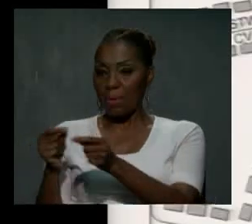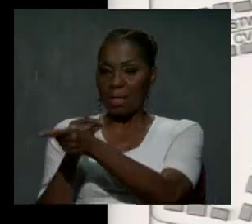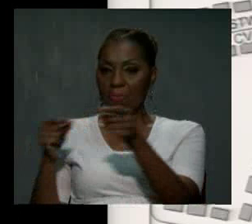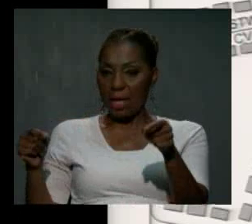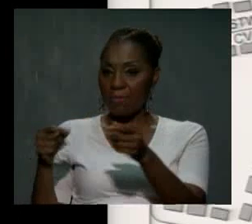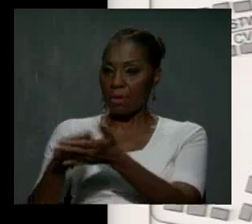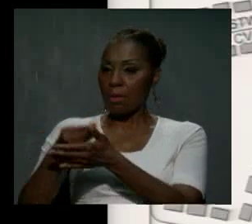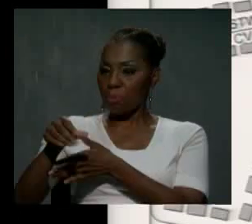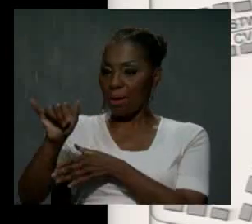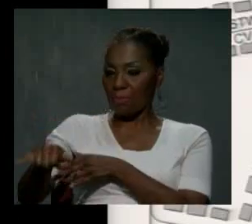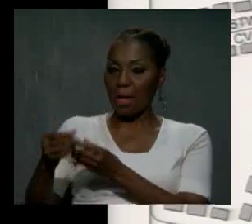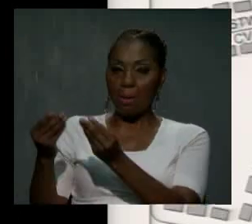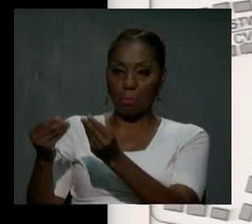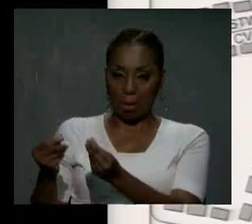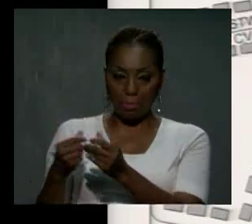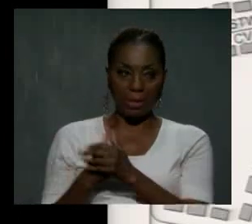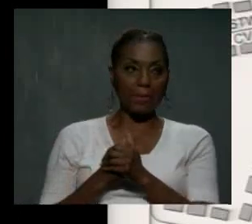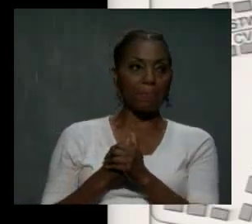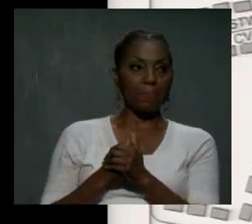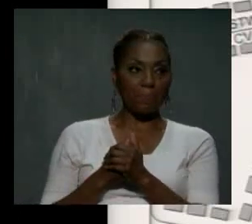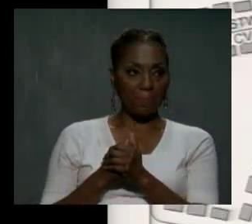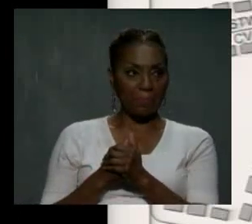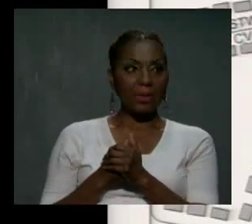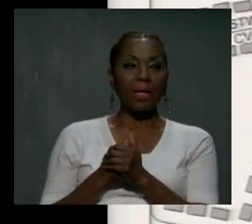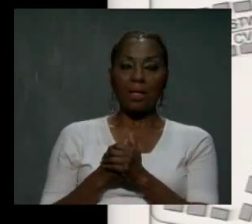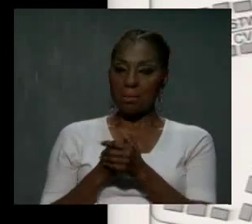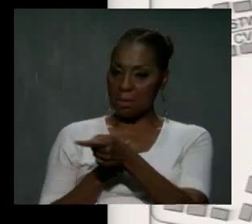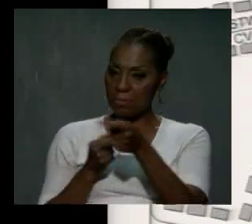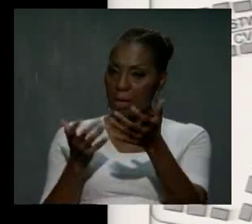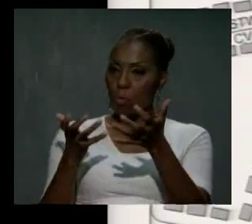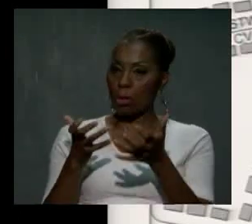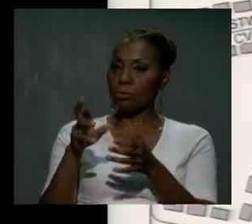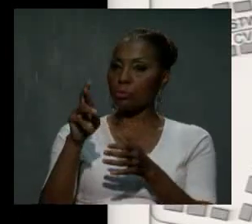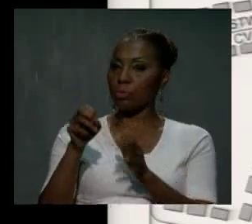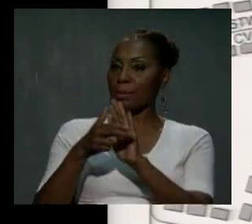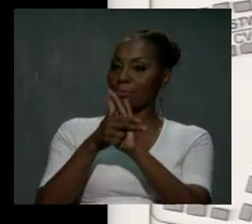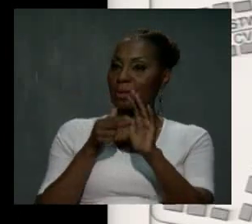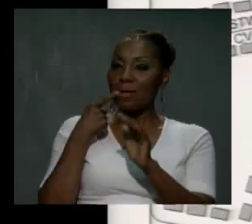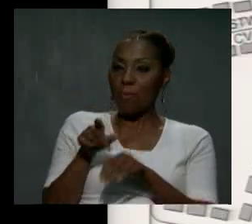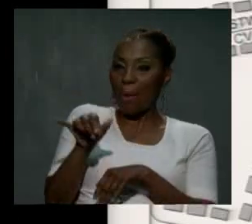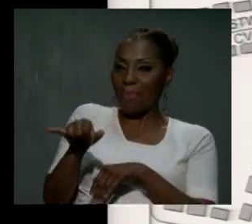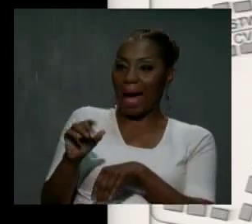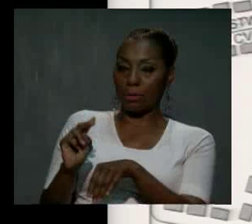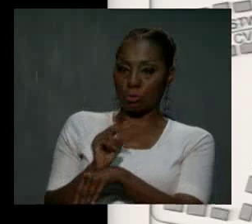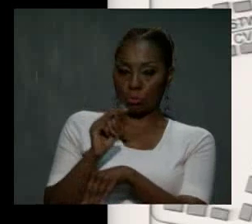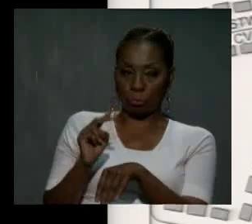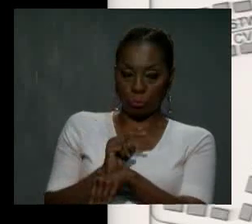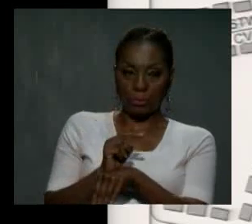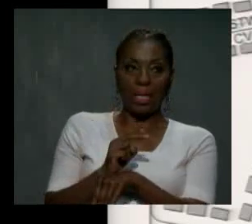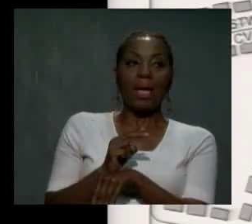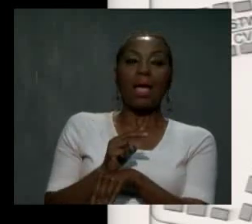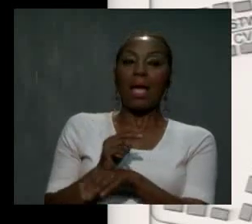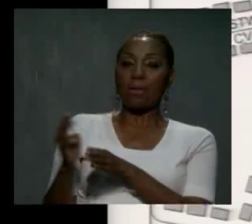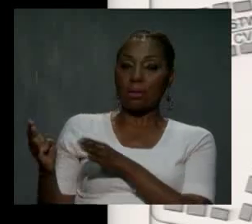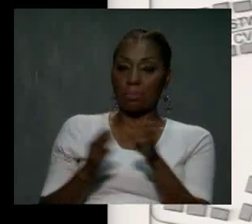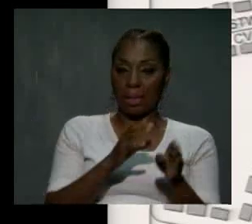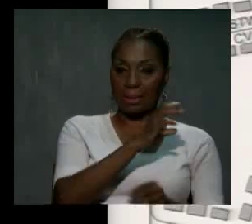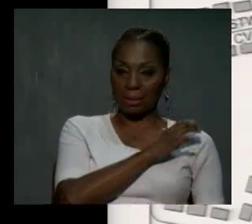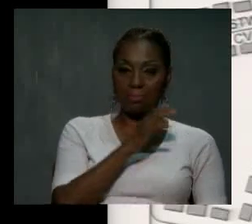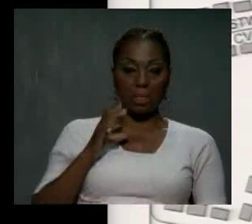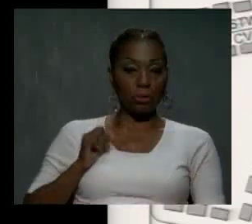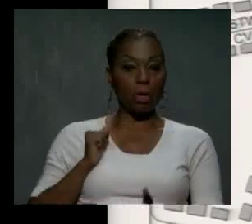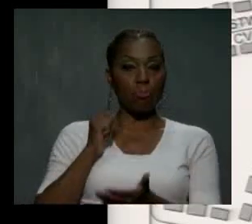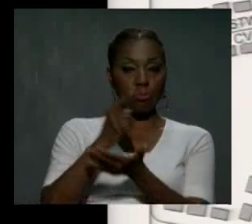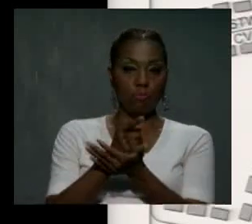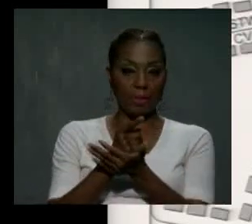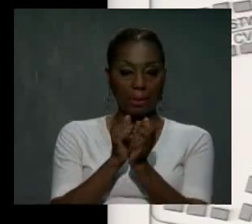that property, and they're looking to rezone that for that use. And then the Planning Commission approved